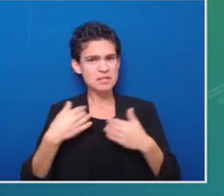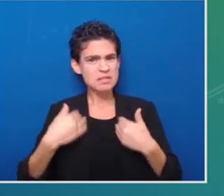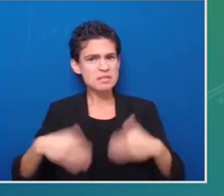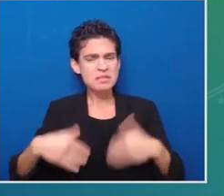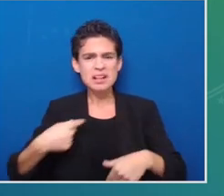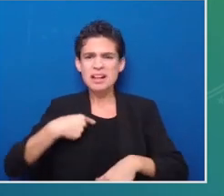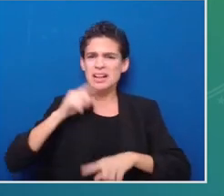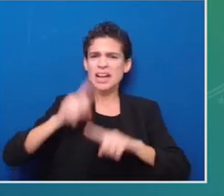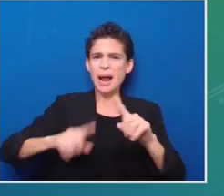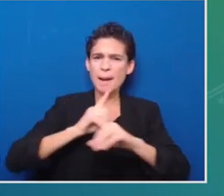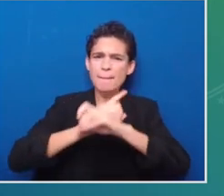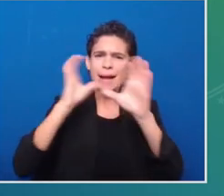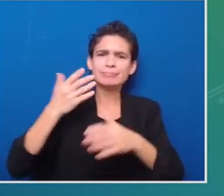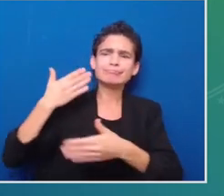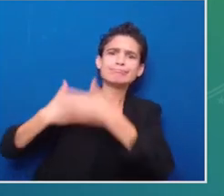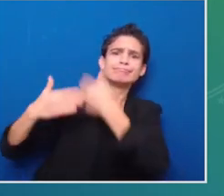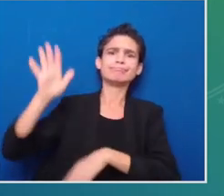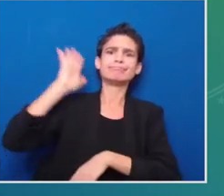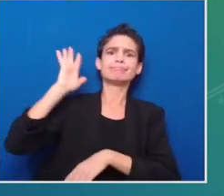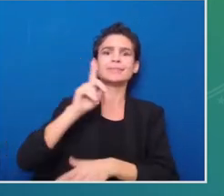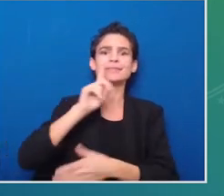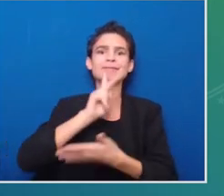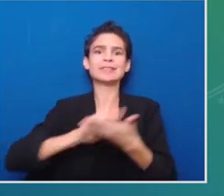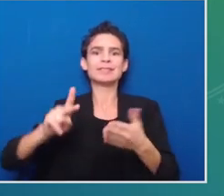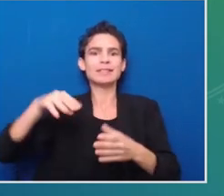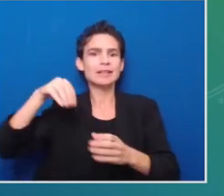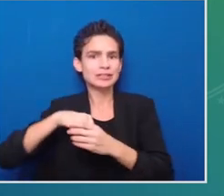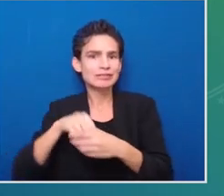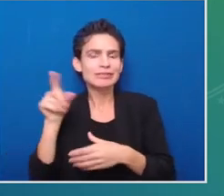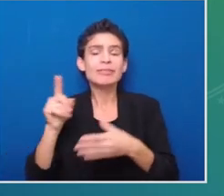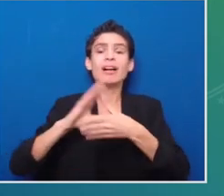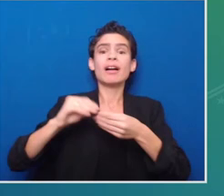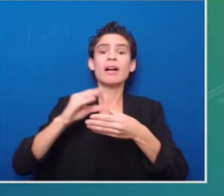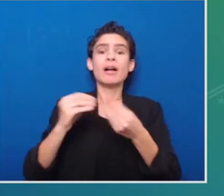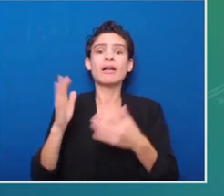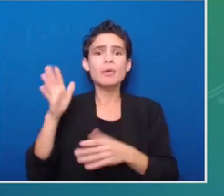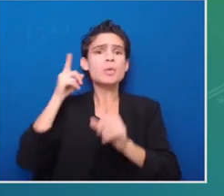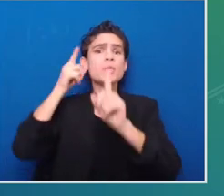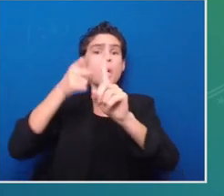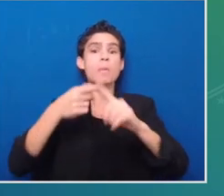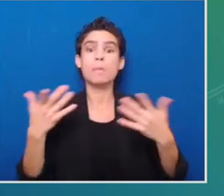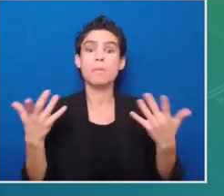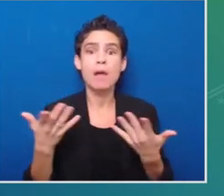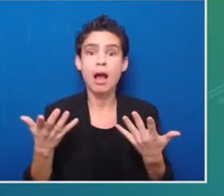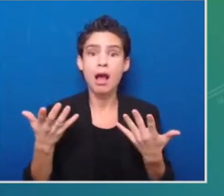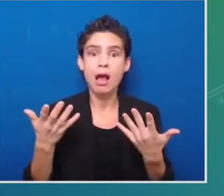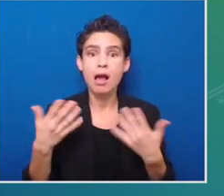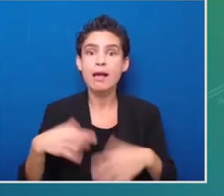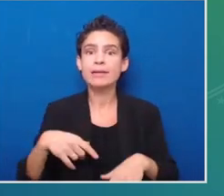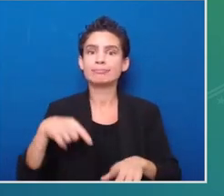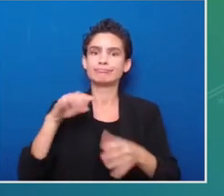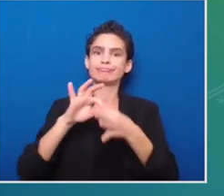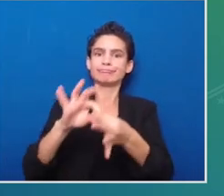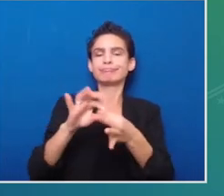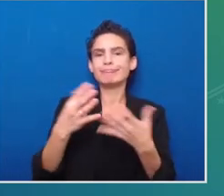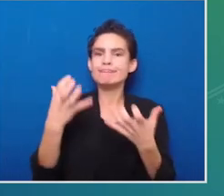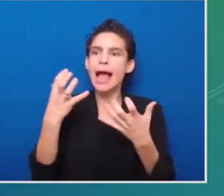former Secretary of the Interior once proclaimed his goal to, quote, civilize or exterminate